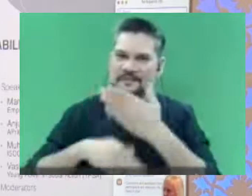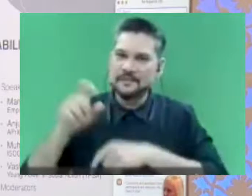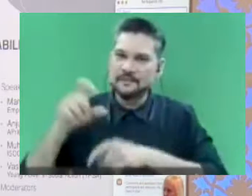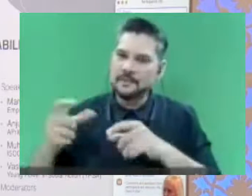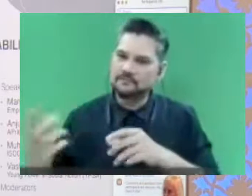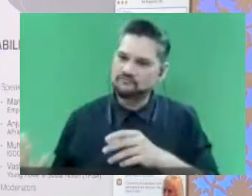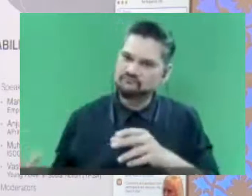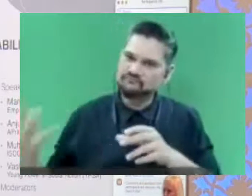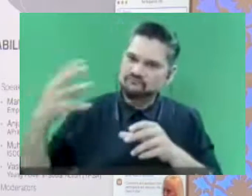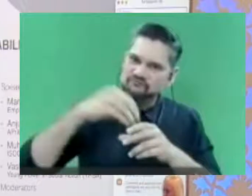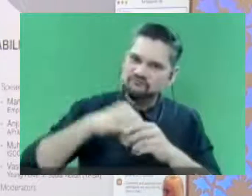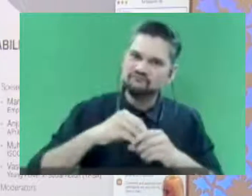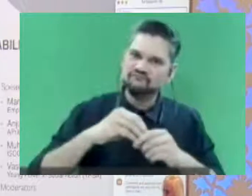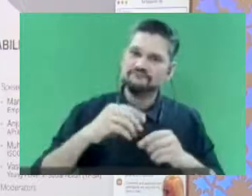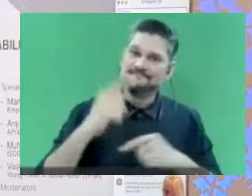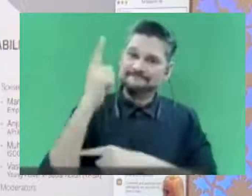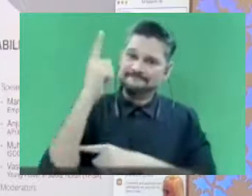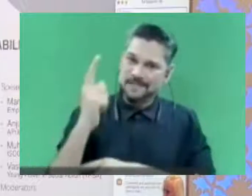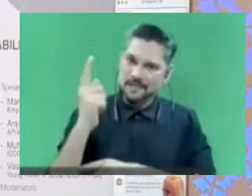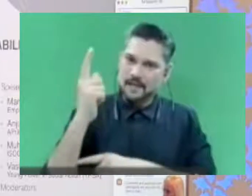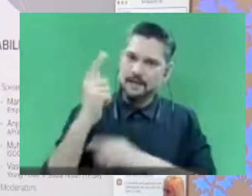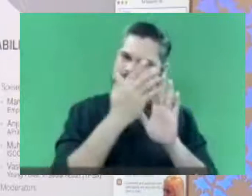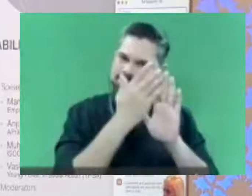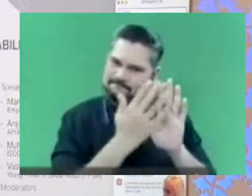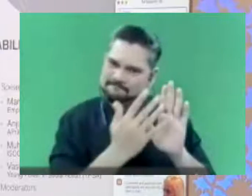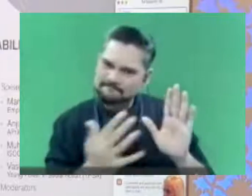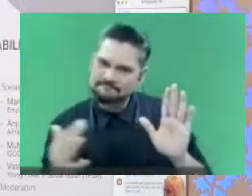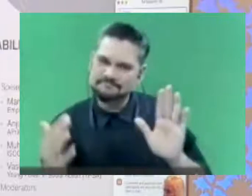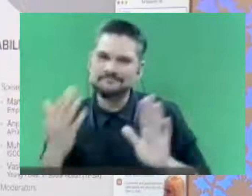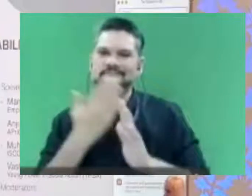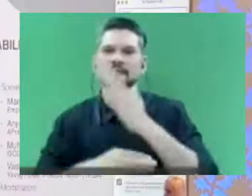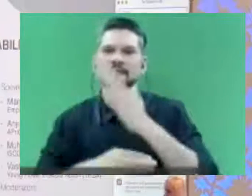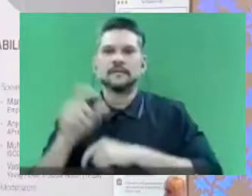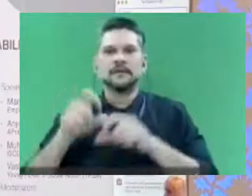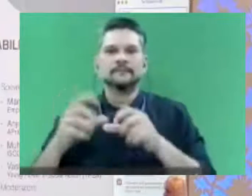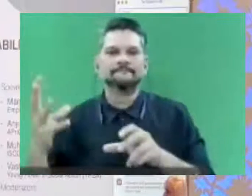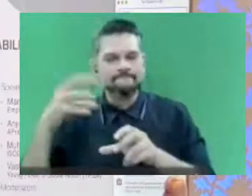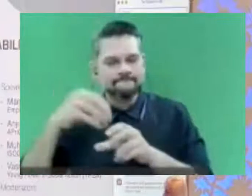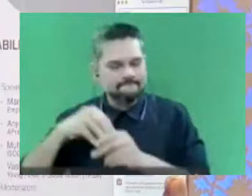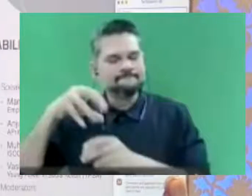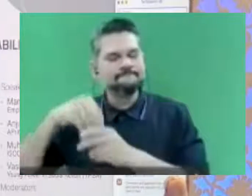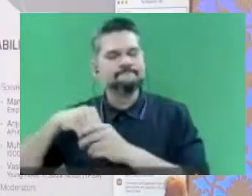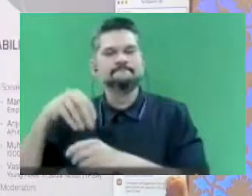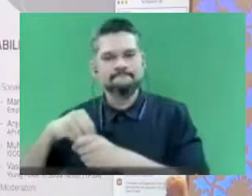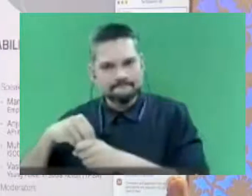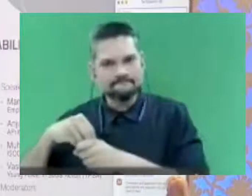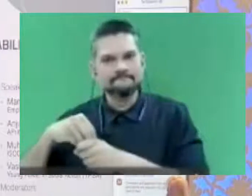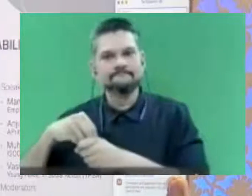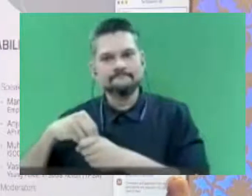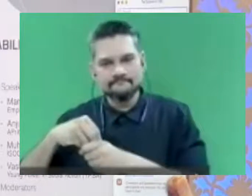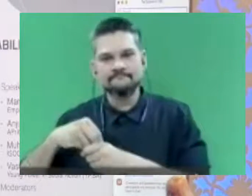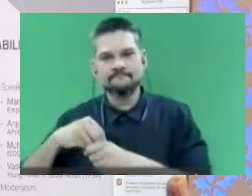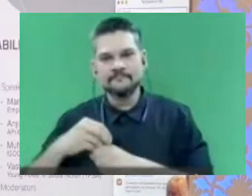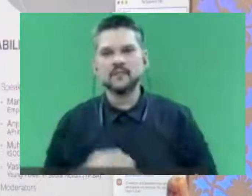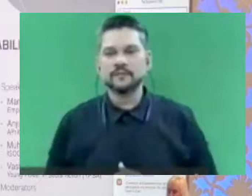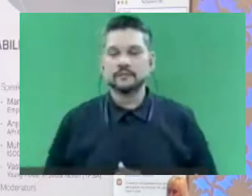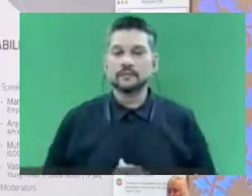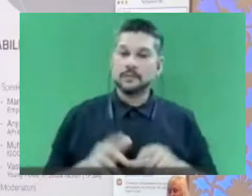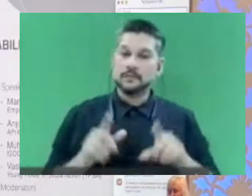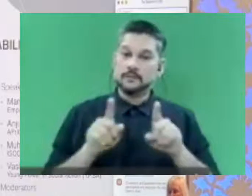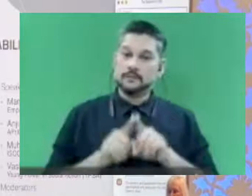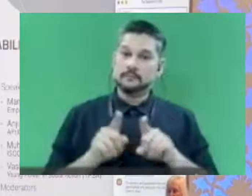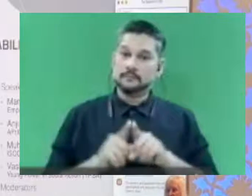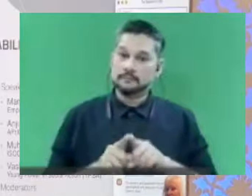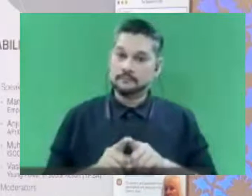all want and require. So I also wanted to say that